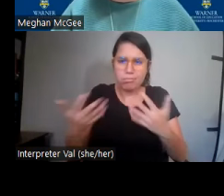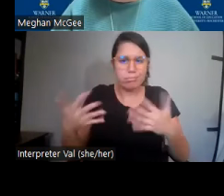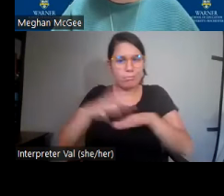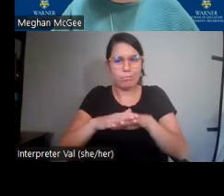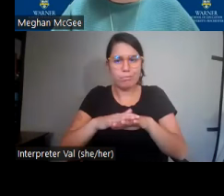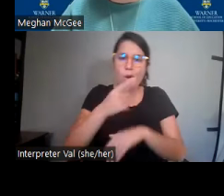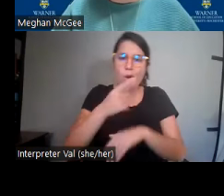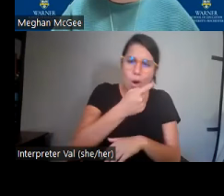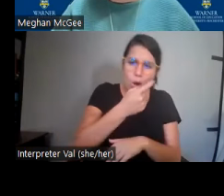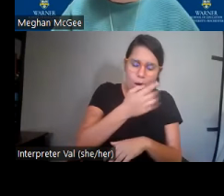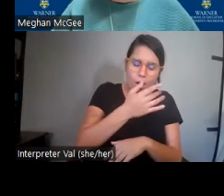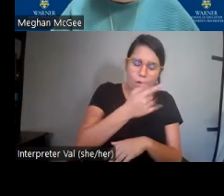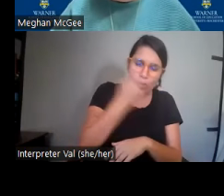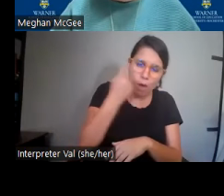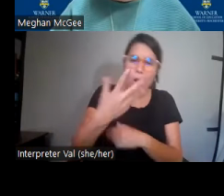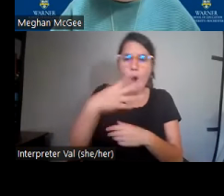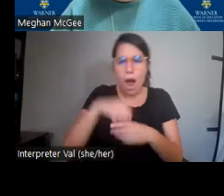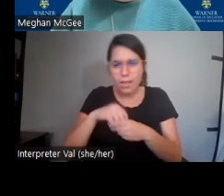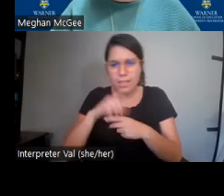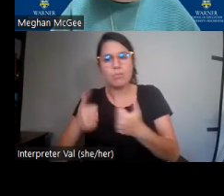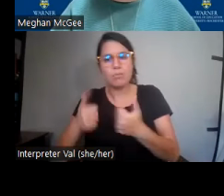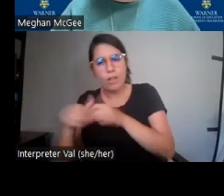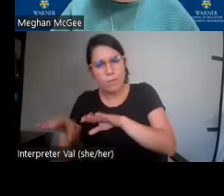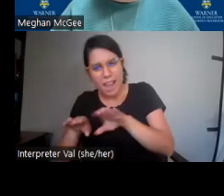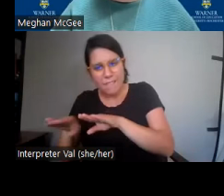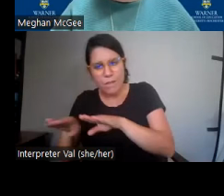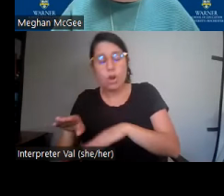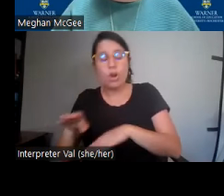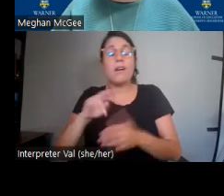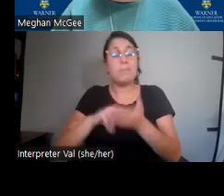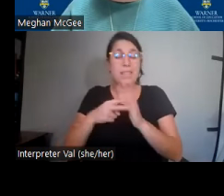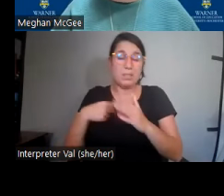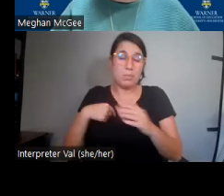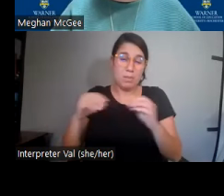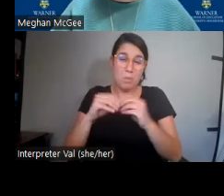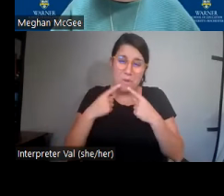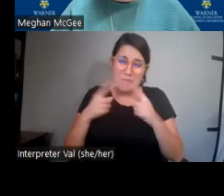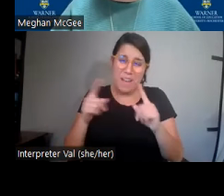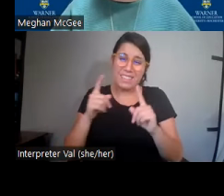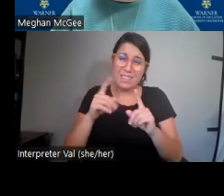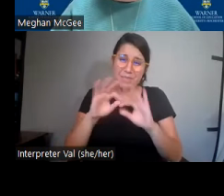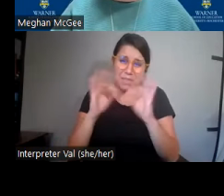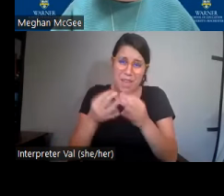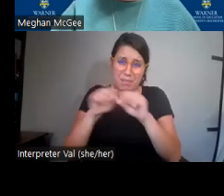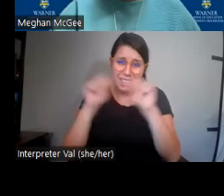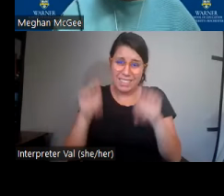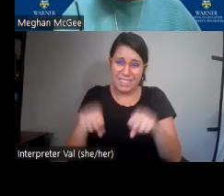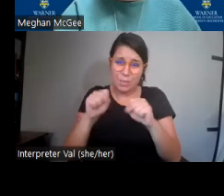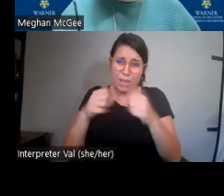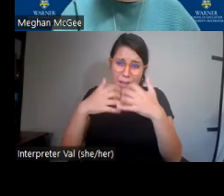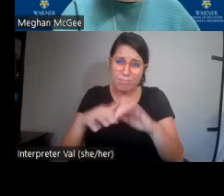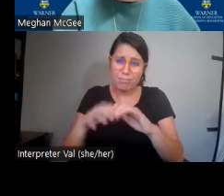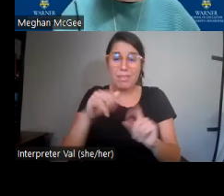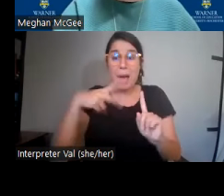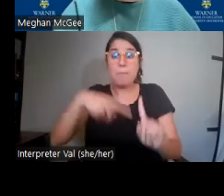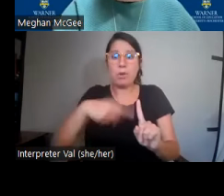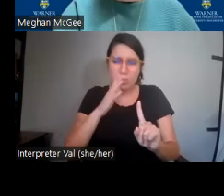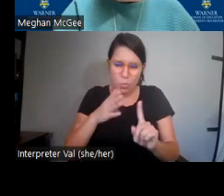trauma, and challenging behavior, the more effective and the healthier the family system and the individual will